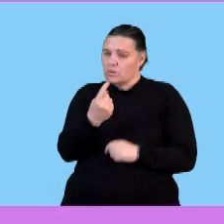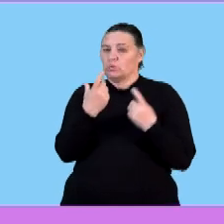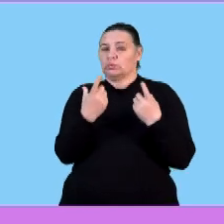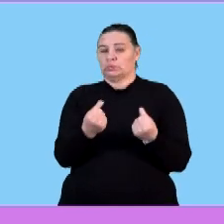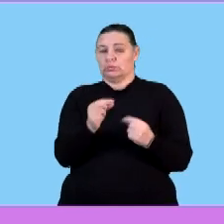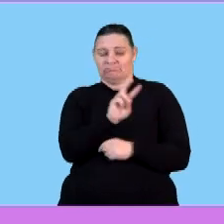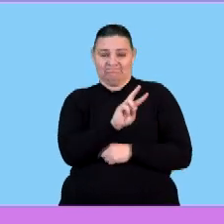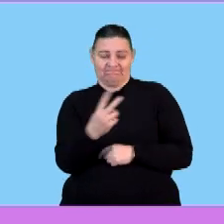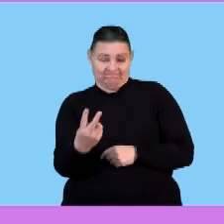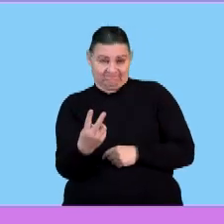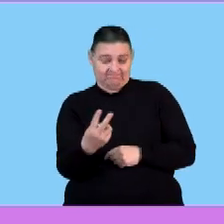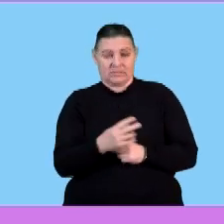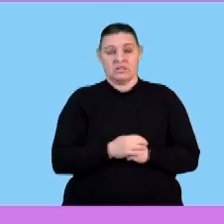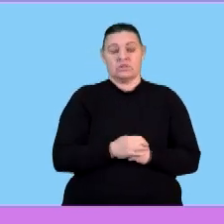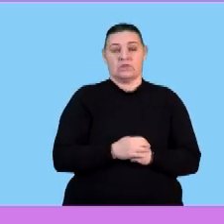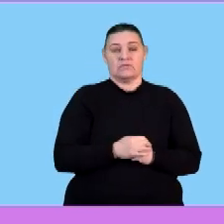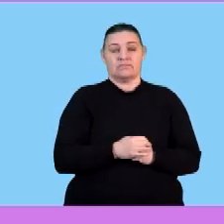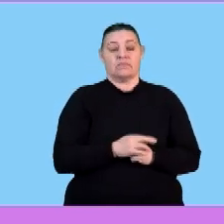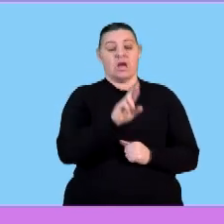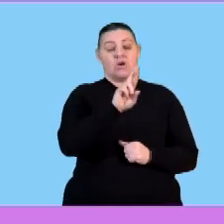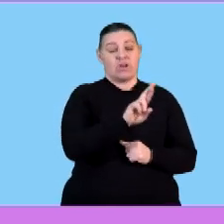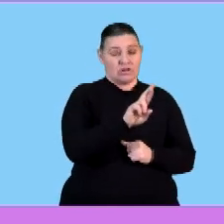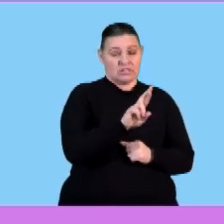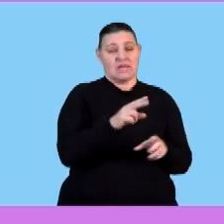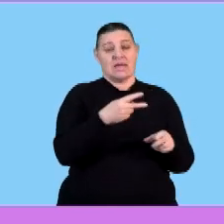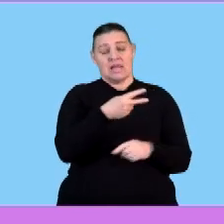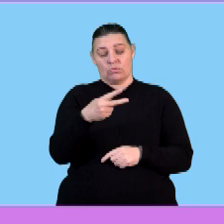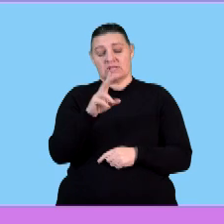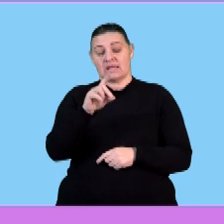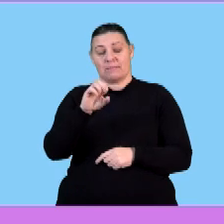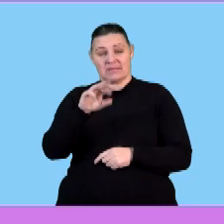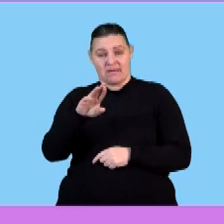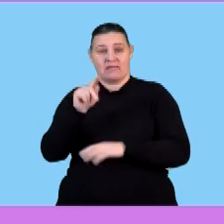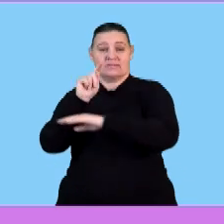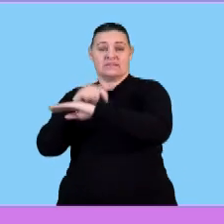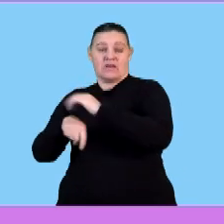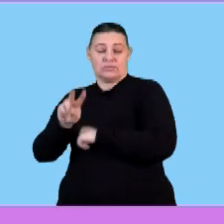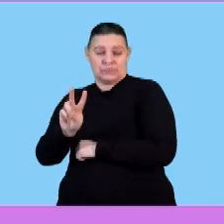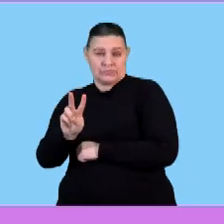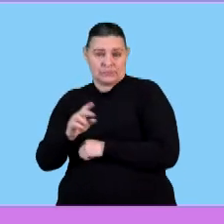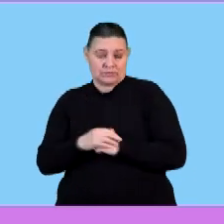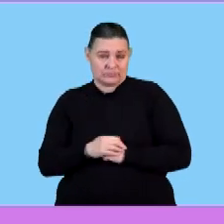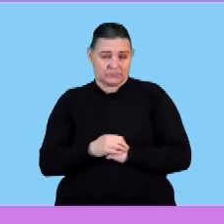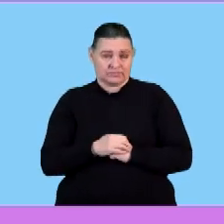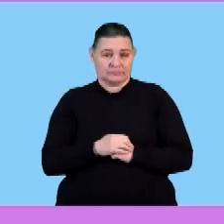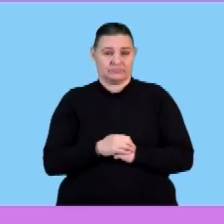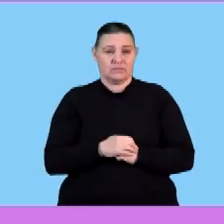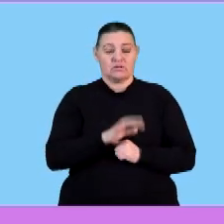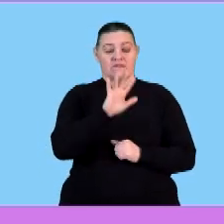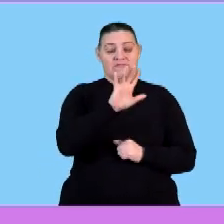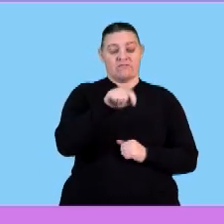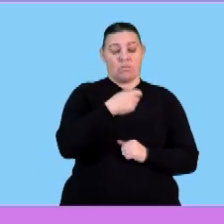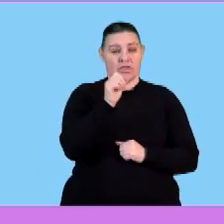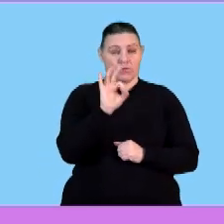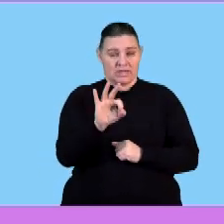is do the radius conversion. Radius is the diameter divided by 2. Nice. So